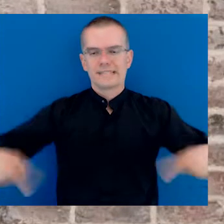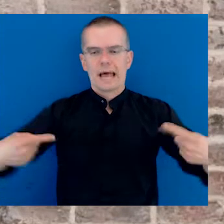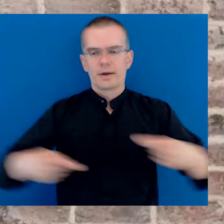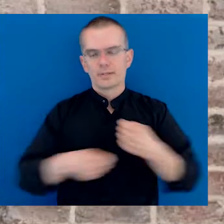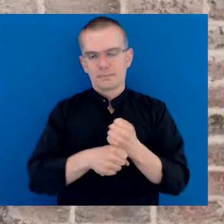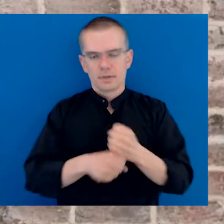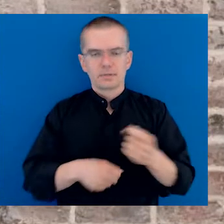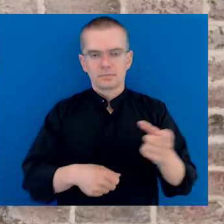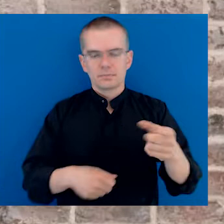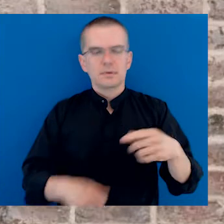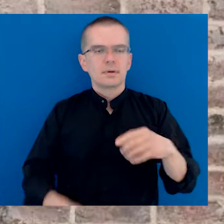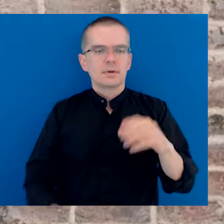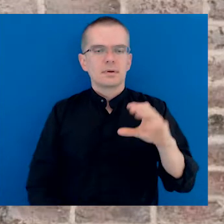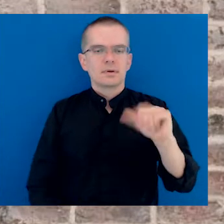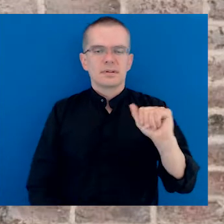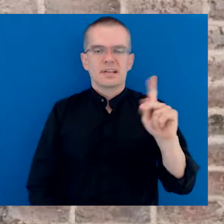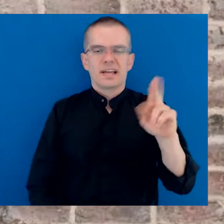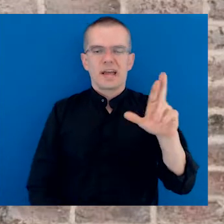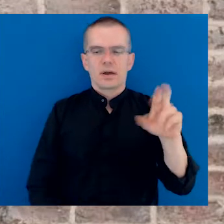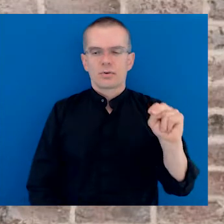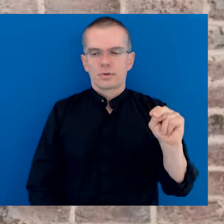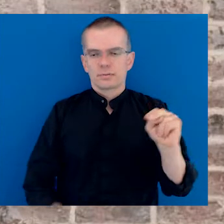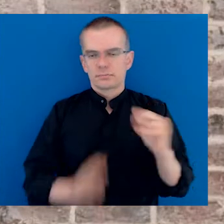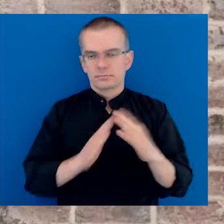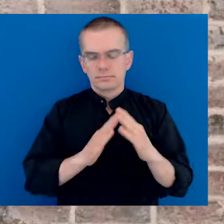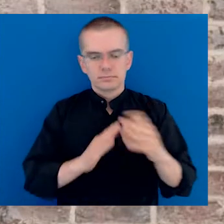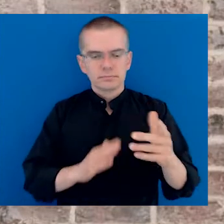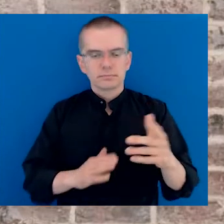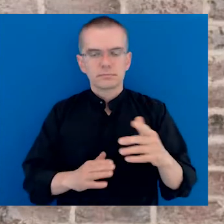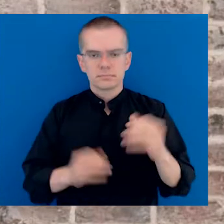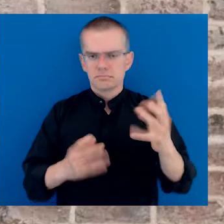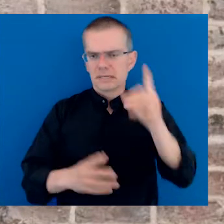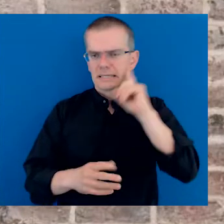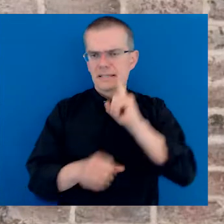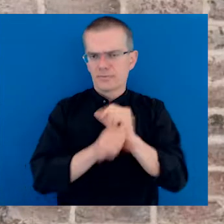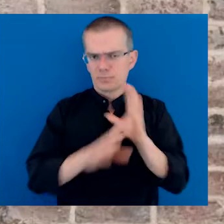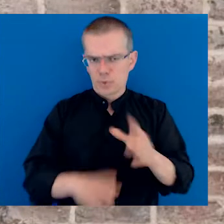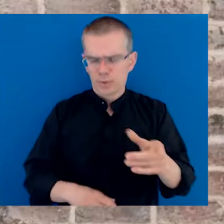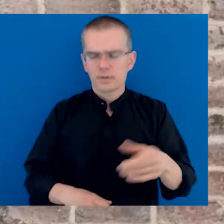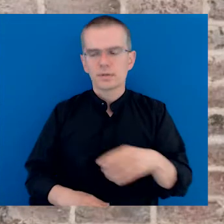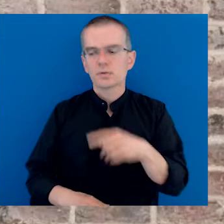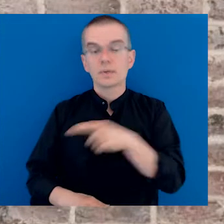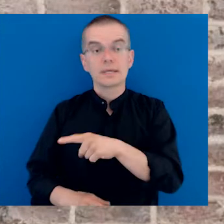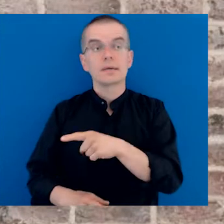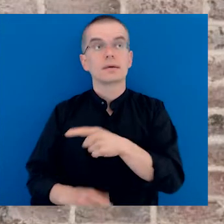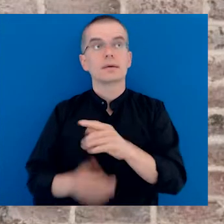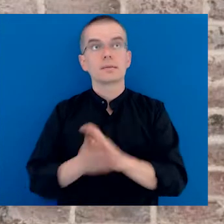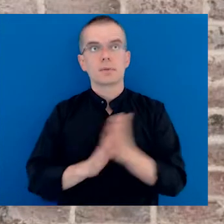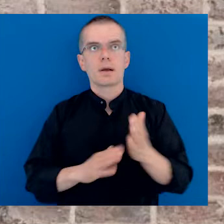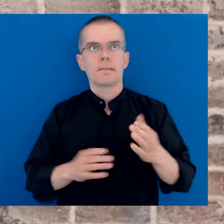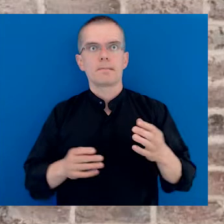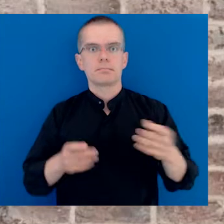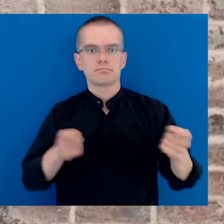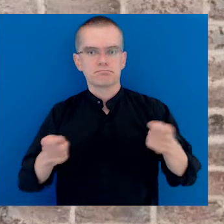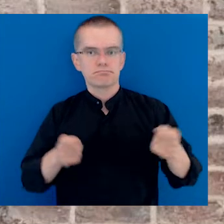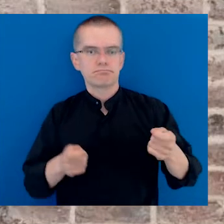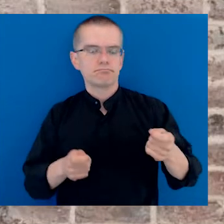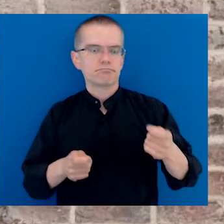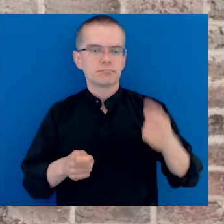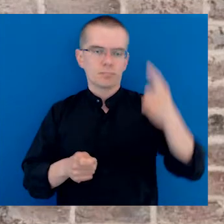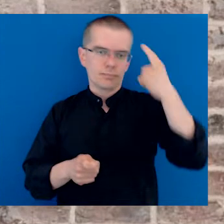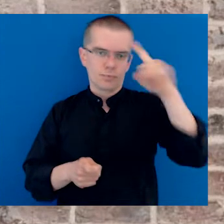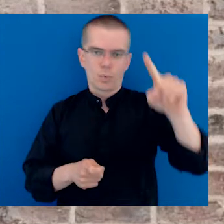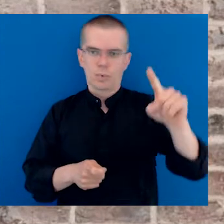actually made him the director of deaf workers. He was helping the new deaf employees adjust to